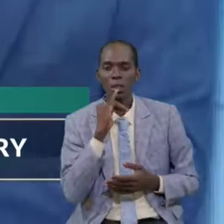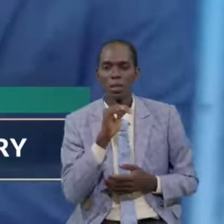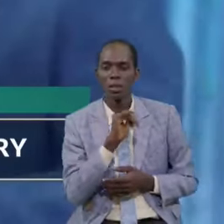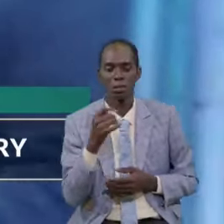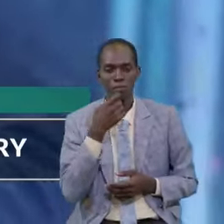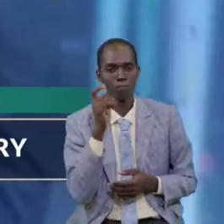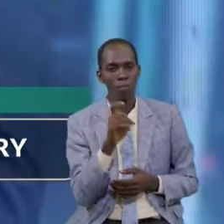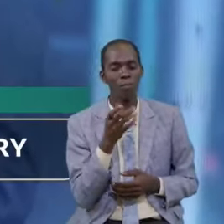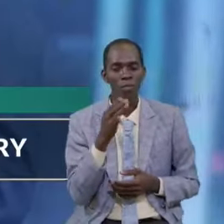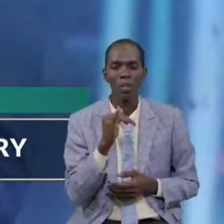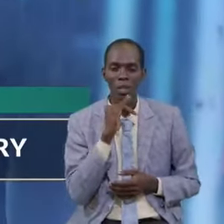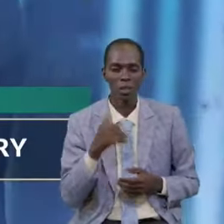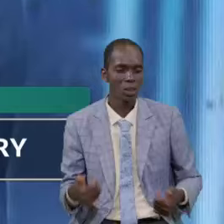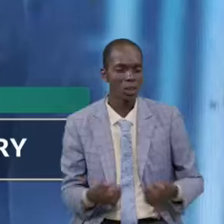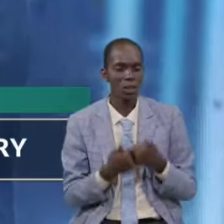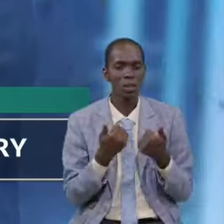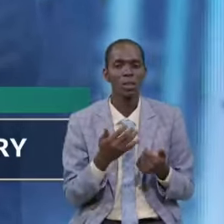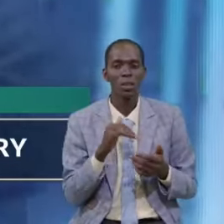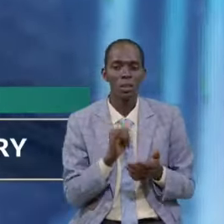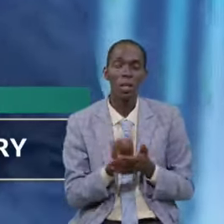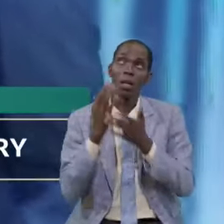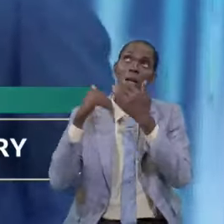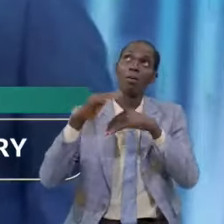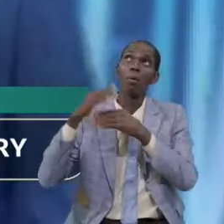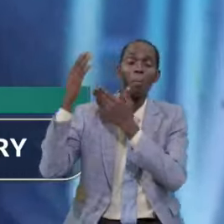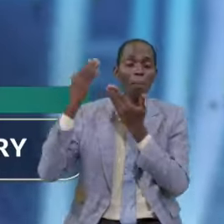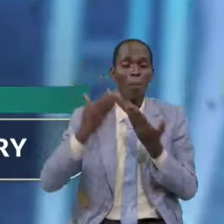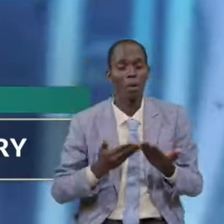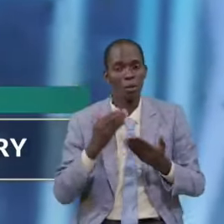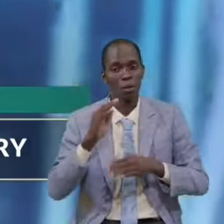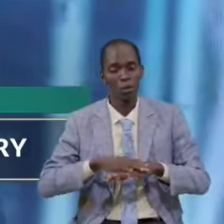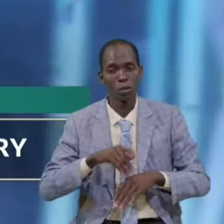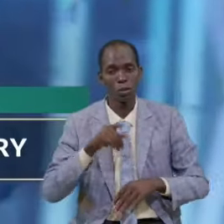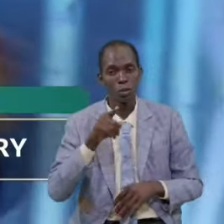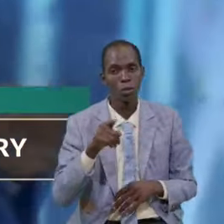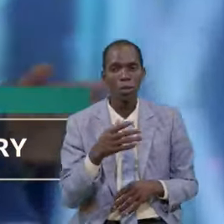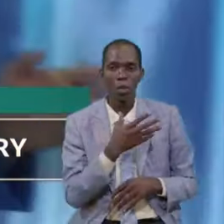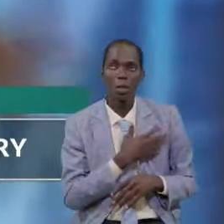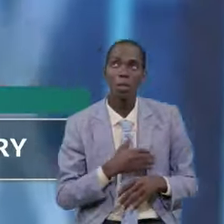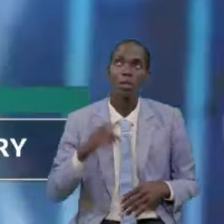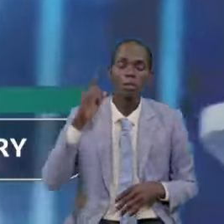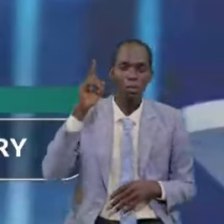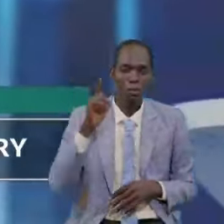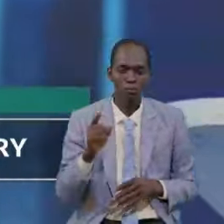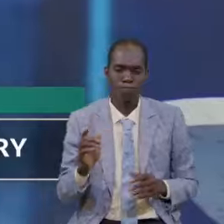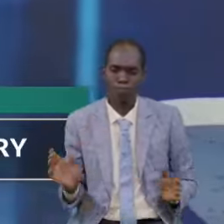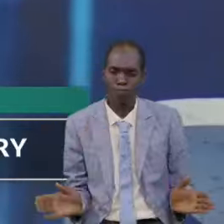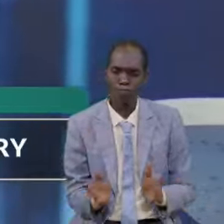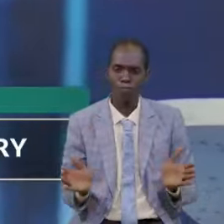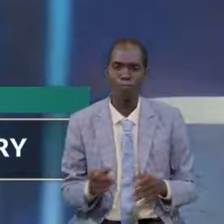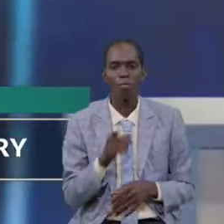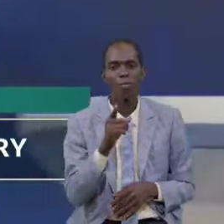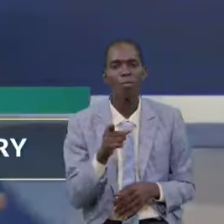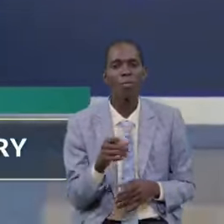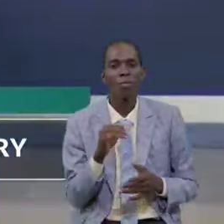heaven itself brings upon you, and he charges you then that being imparted for